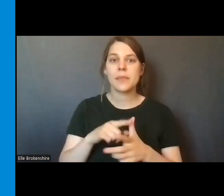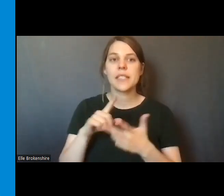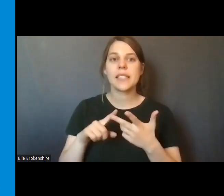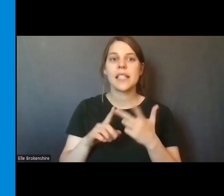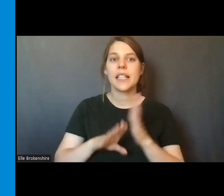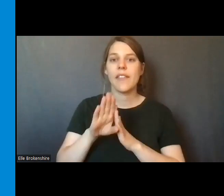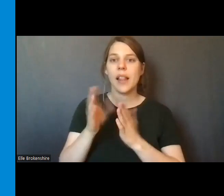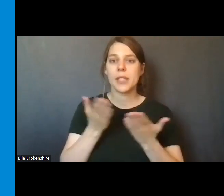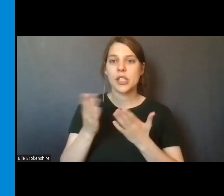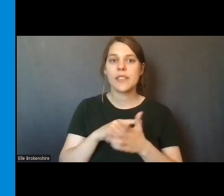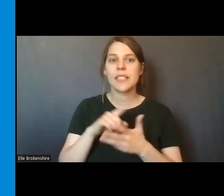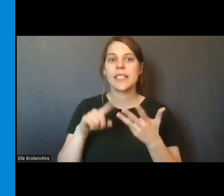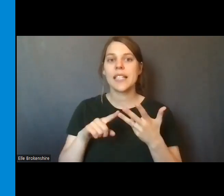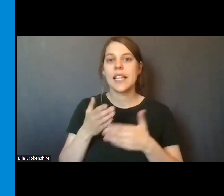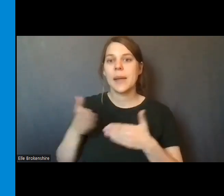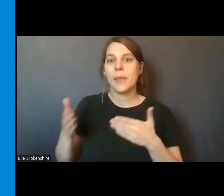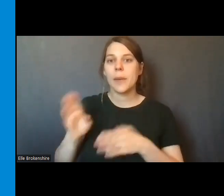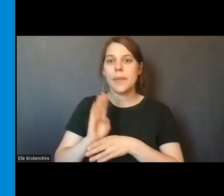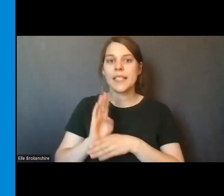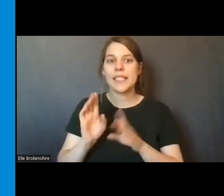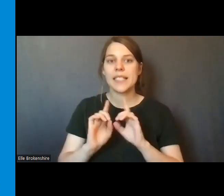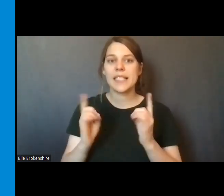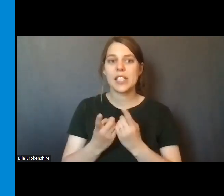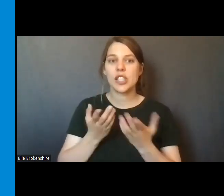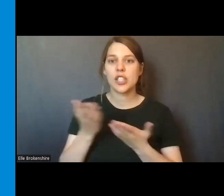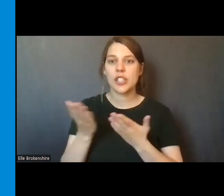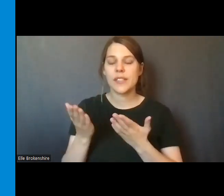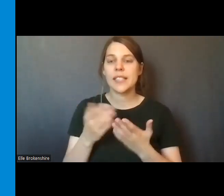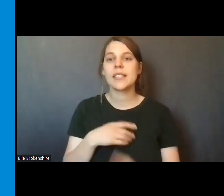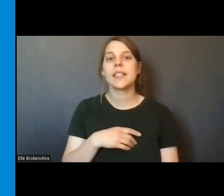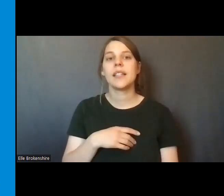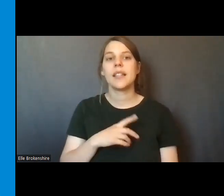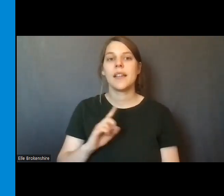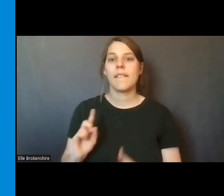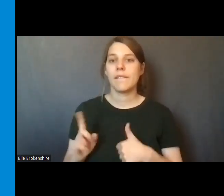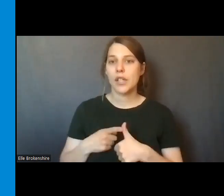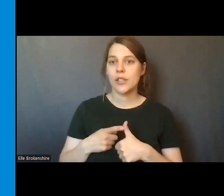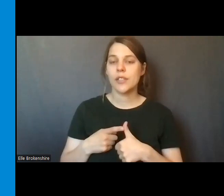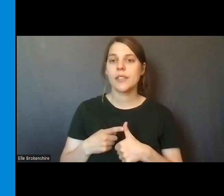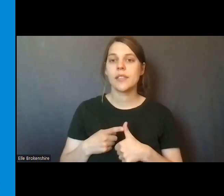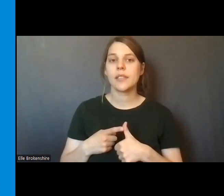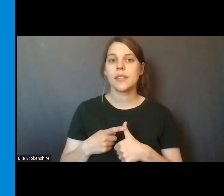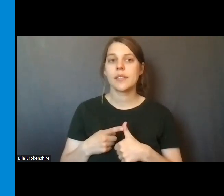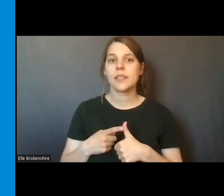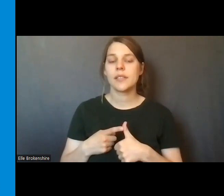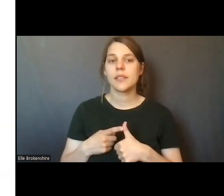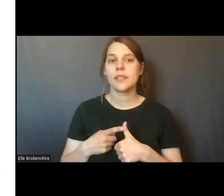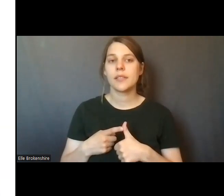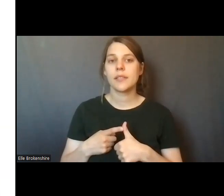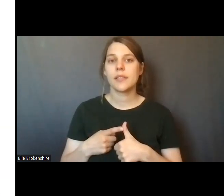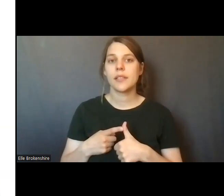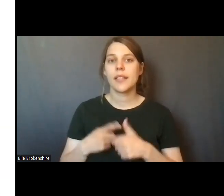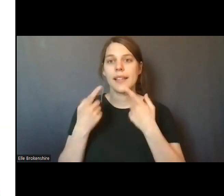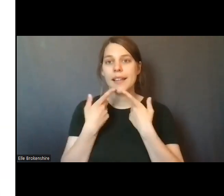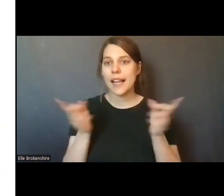and neighborhood business district services as well. Up first on the agenda are a series of